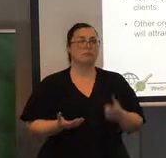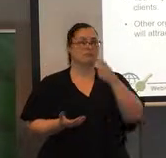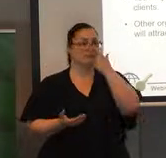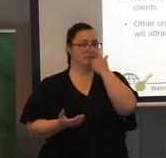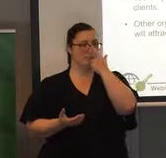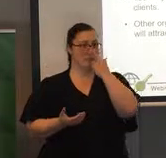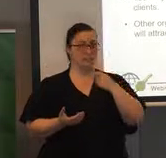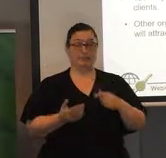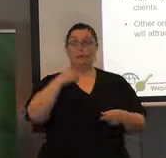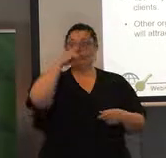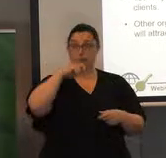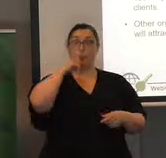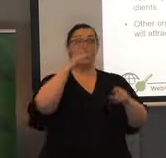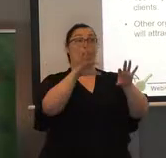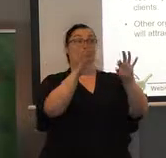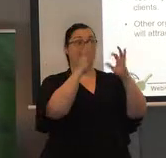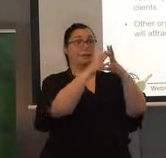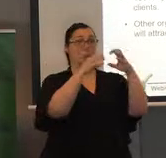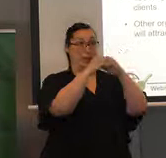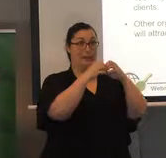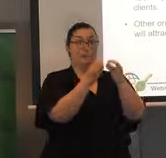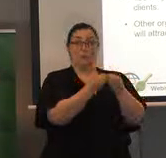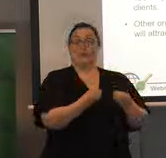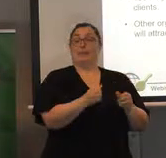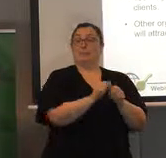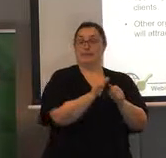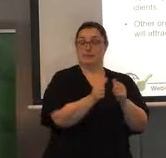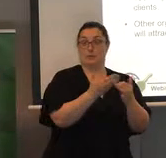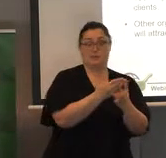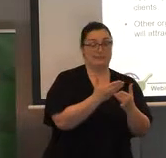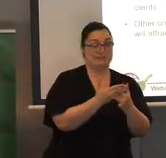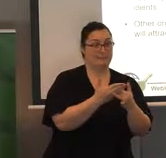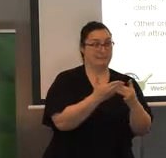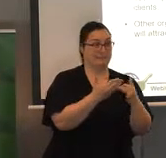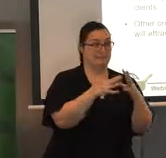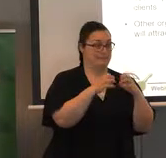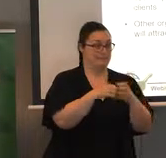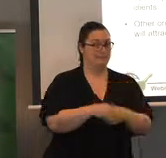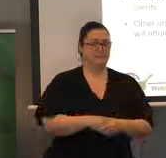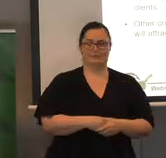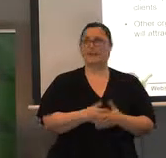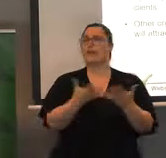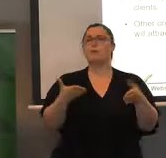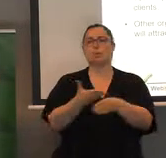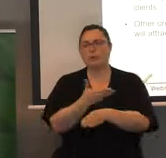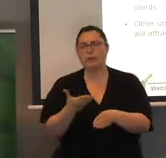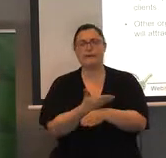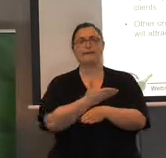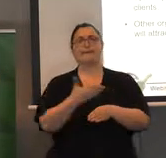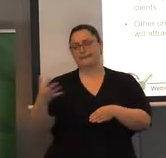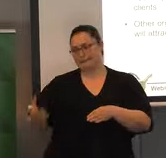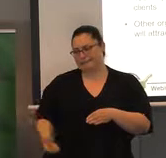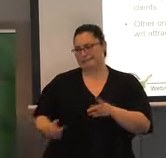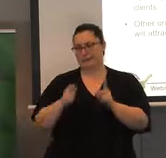company that has a more accessible website. So if you think of banking, now everybody who's working, receiving a pension or anything